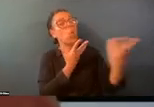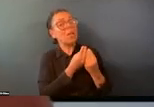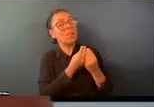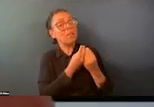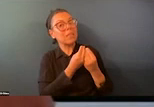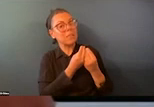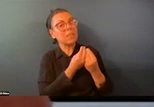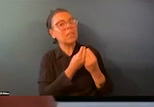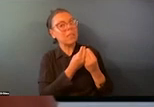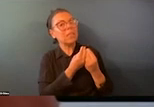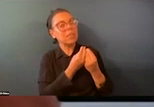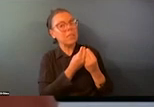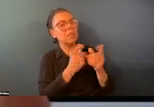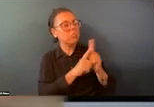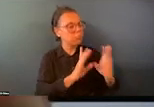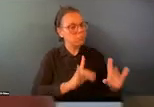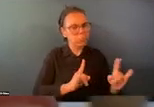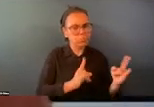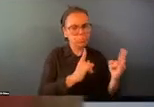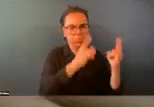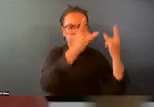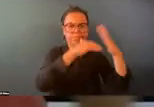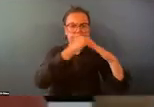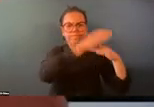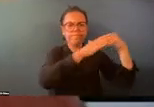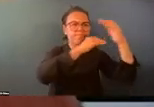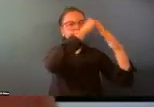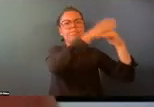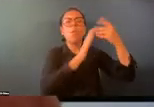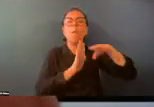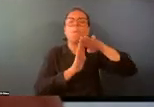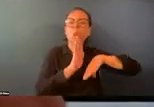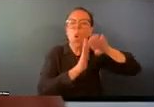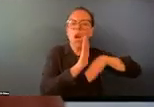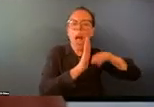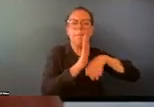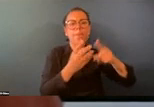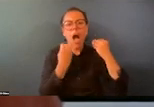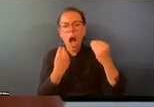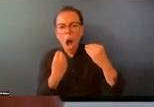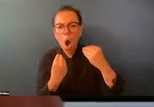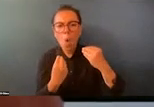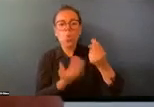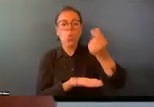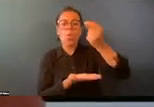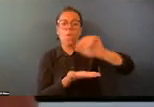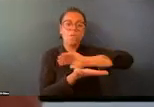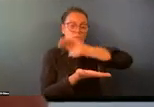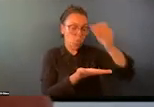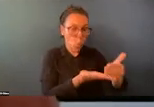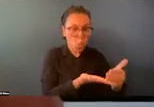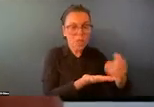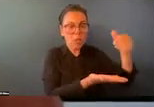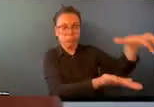design the facilities, to plan how to plan where we can construct these or